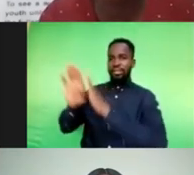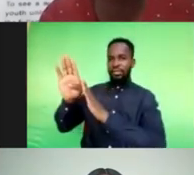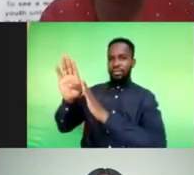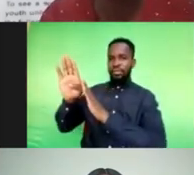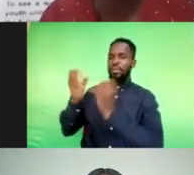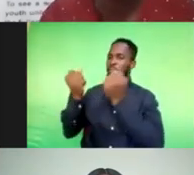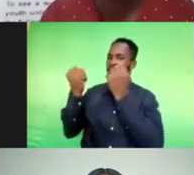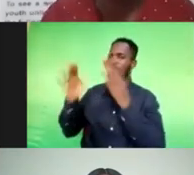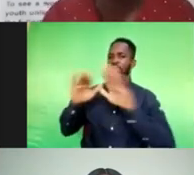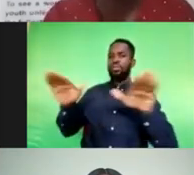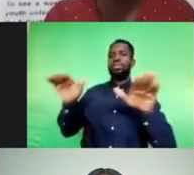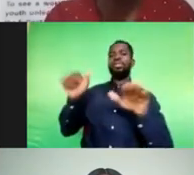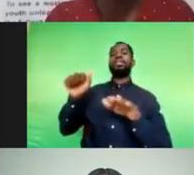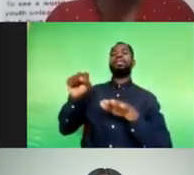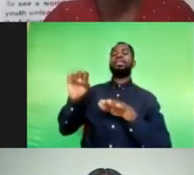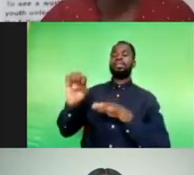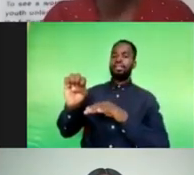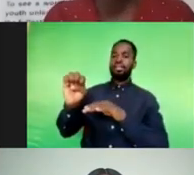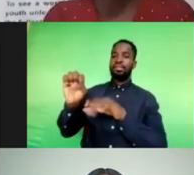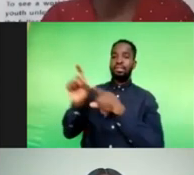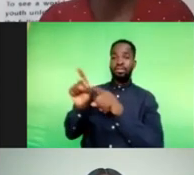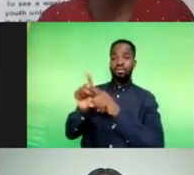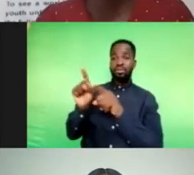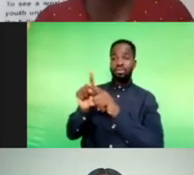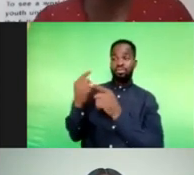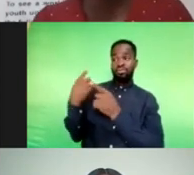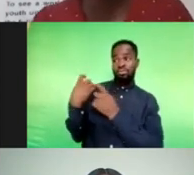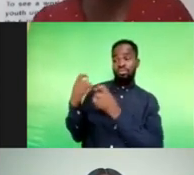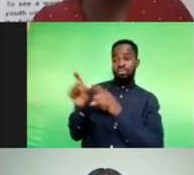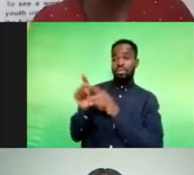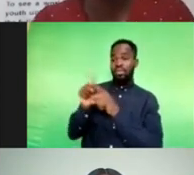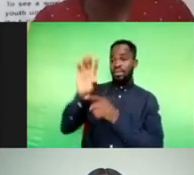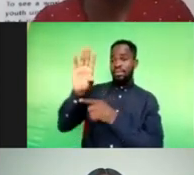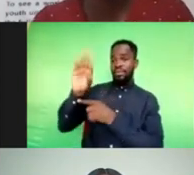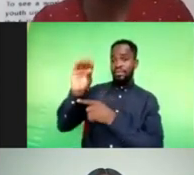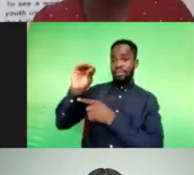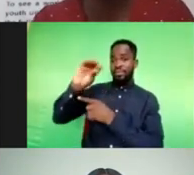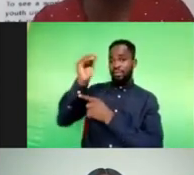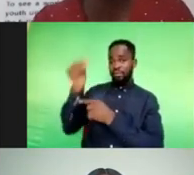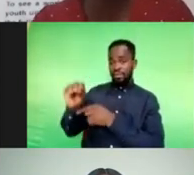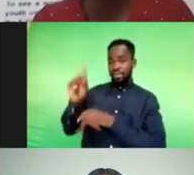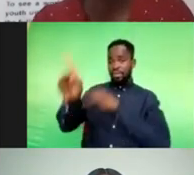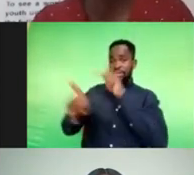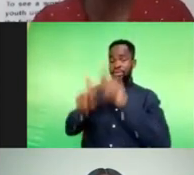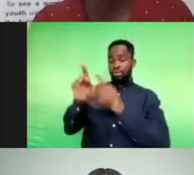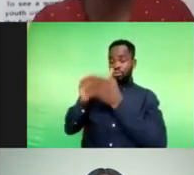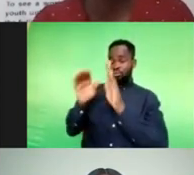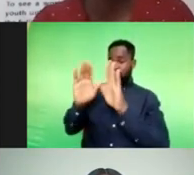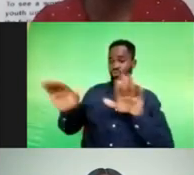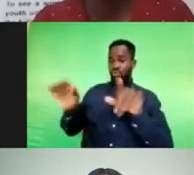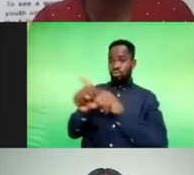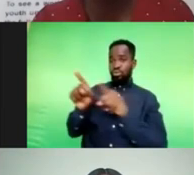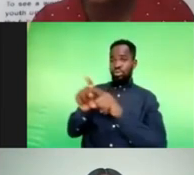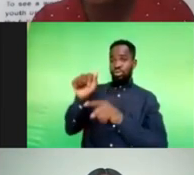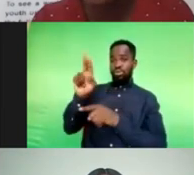with ASD. And historically, it was suggested that 50% of individuals with autism do not